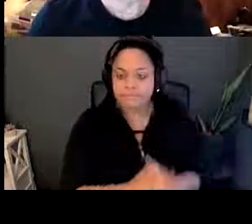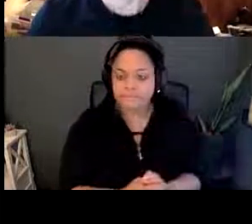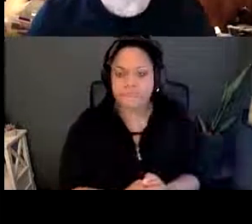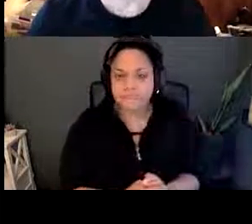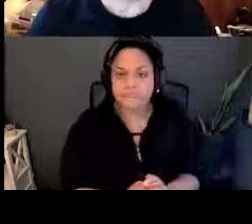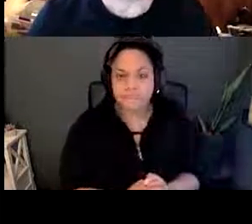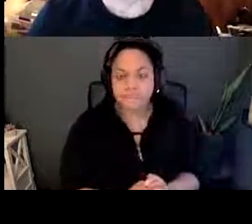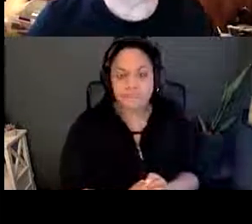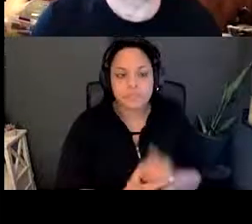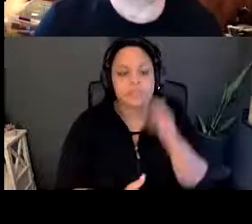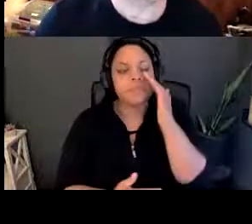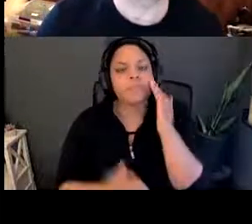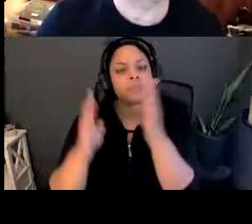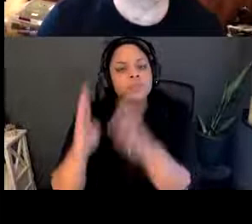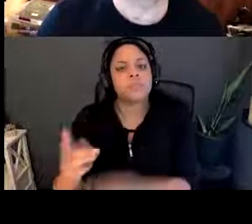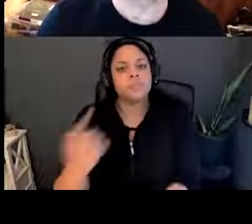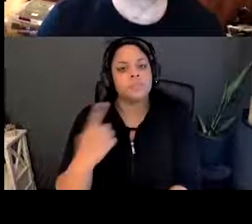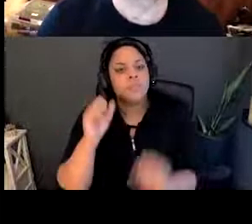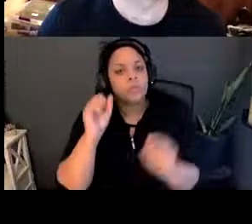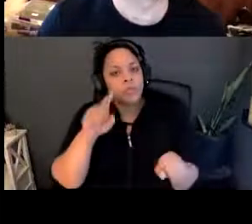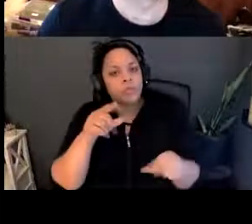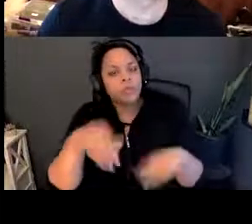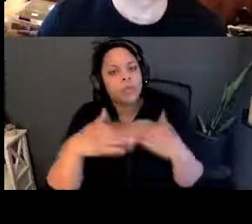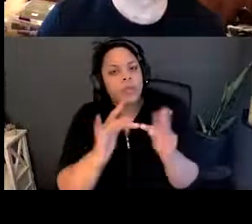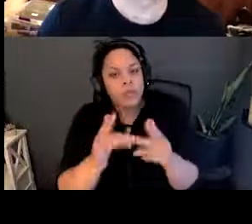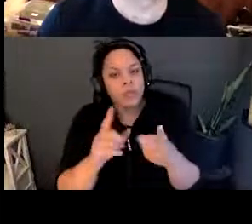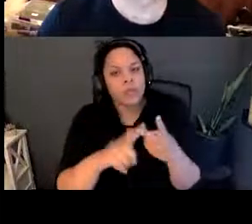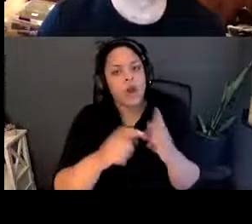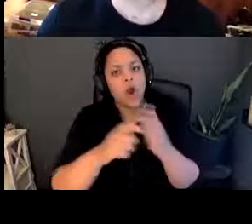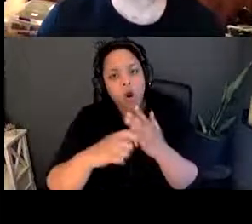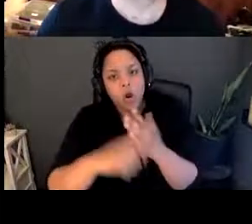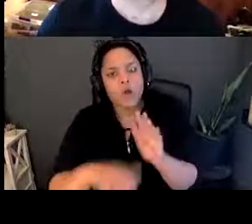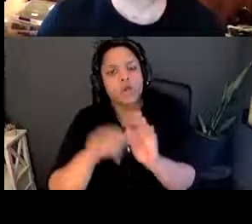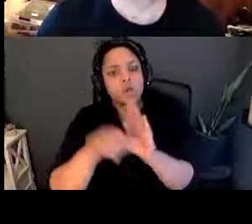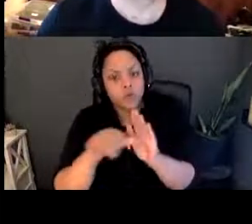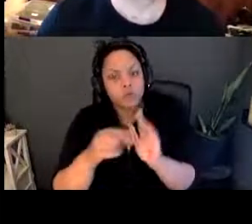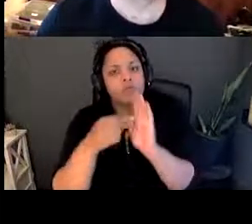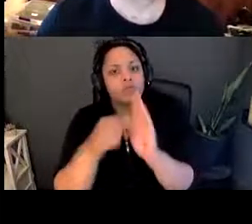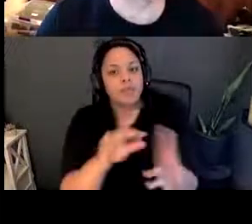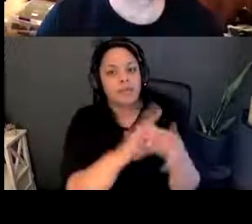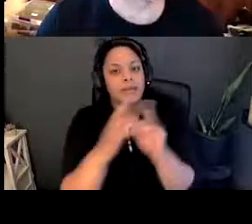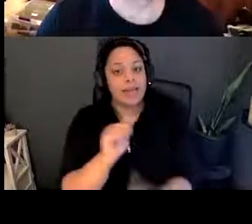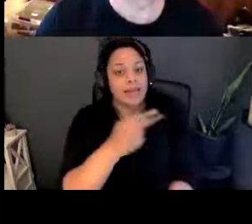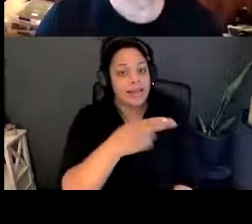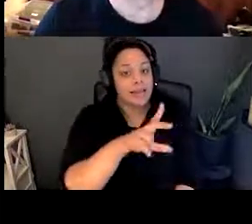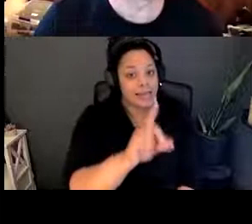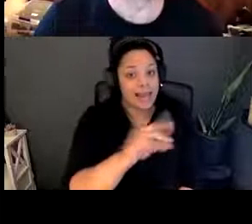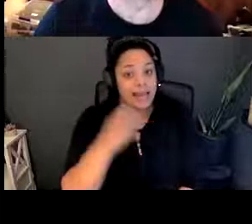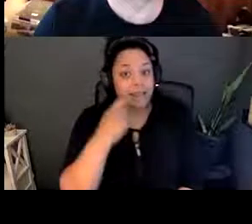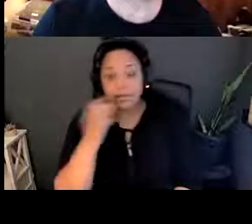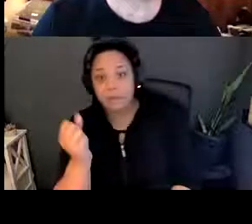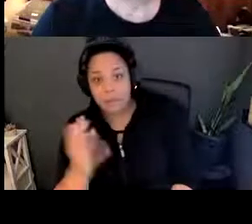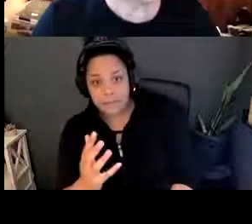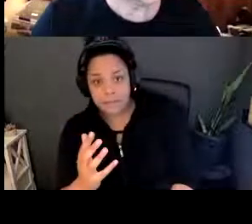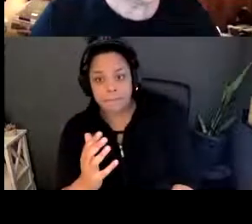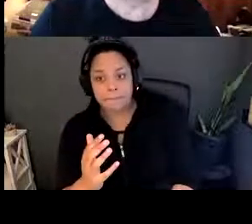population. Somebody asked me, can you provide a link, article, YouTube that shows connection between ADHD and problem gambling? Yeah,